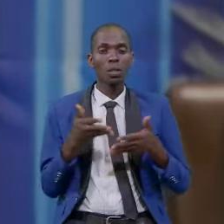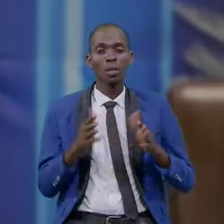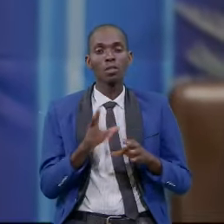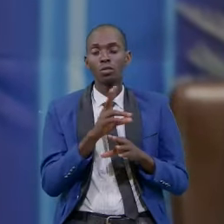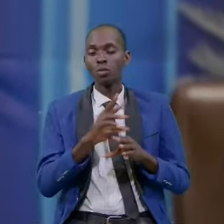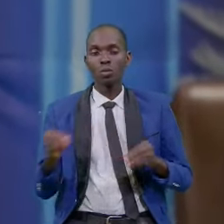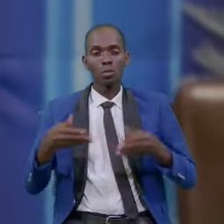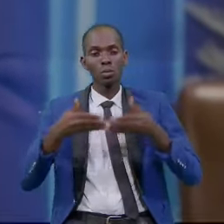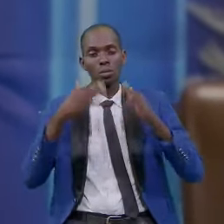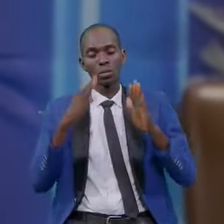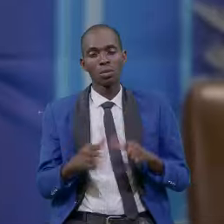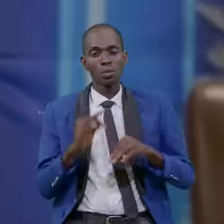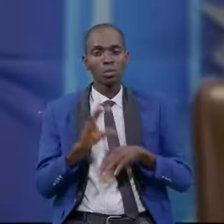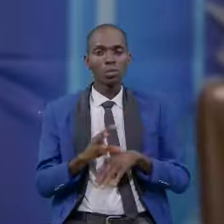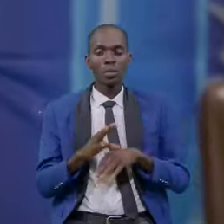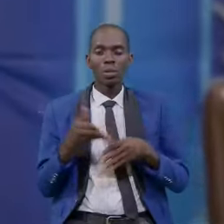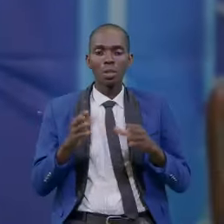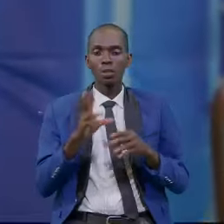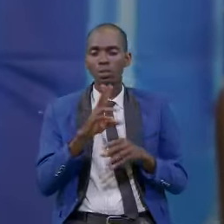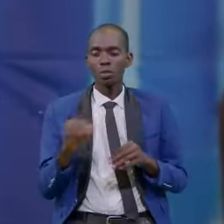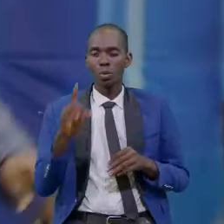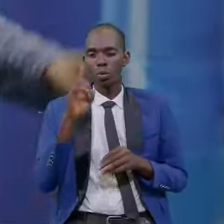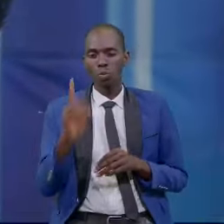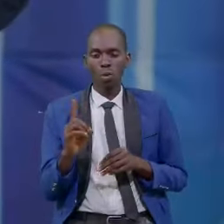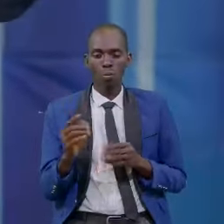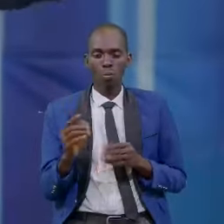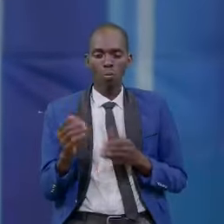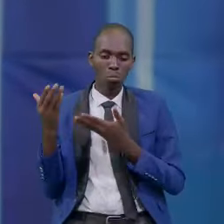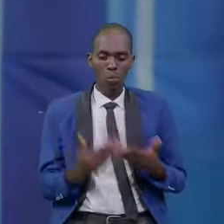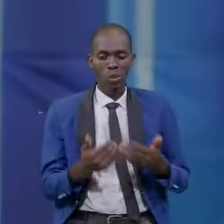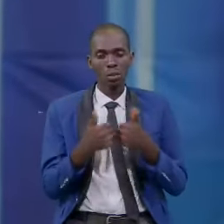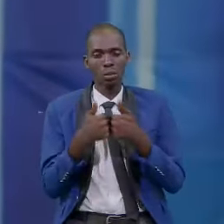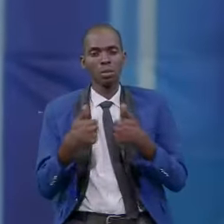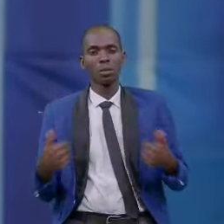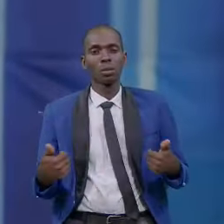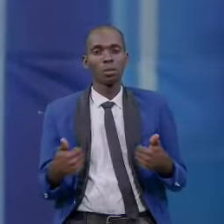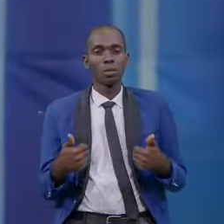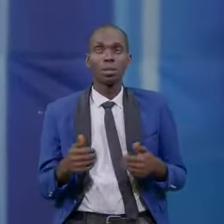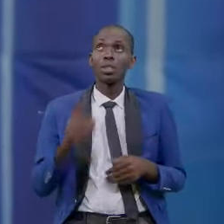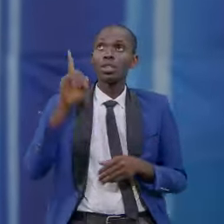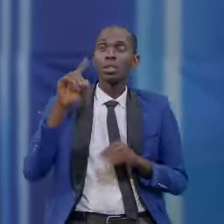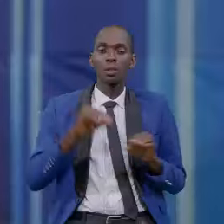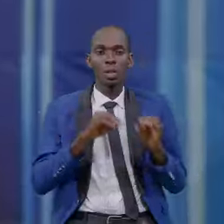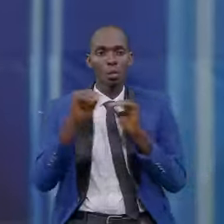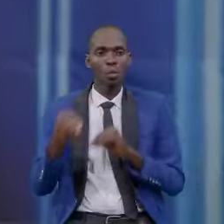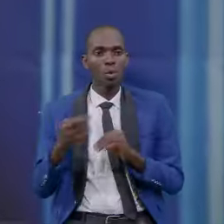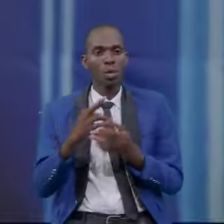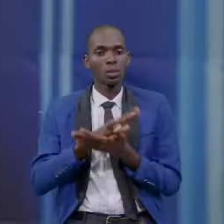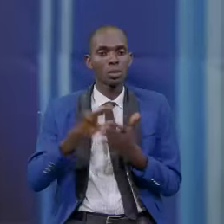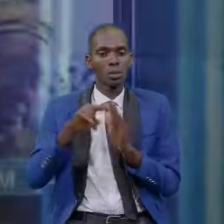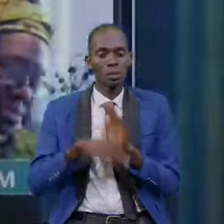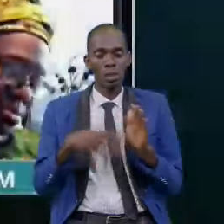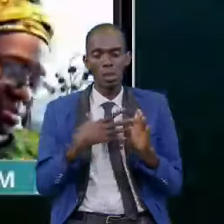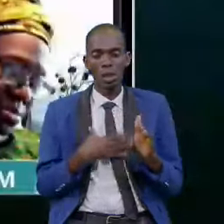bishop, let no one put asunder. He puts righteousness and salvation